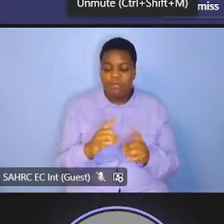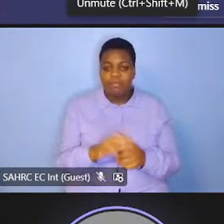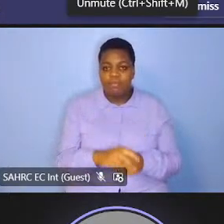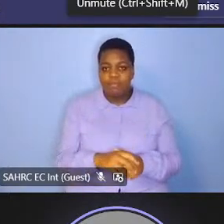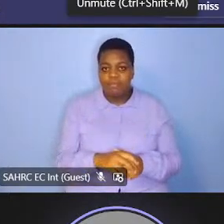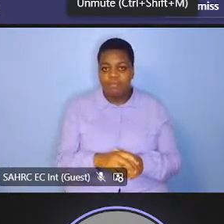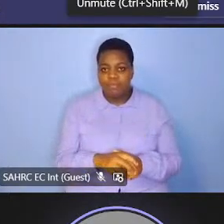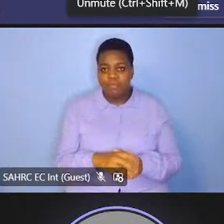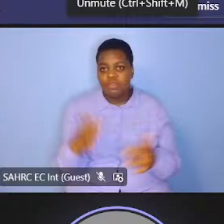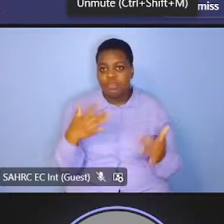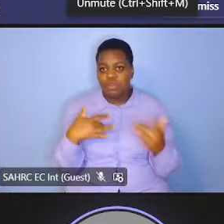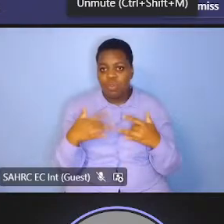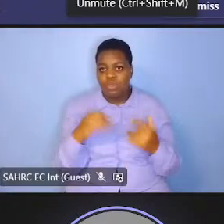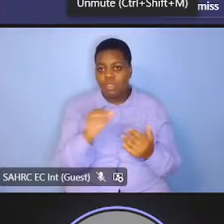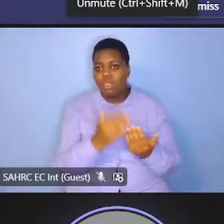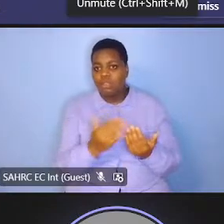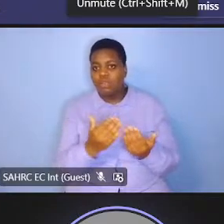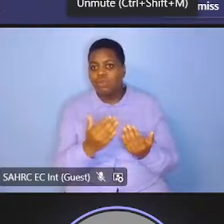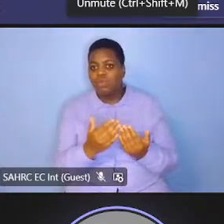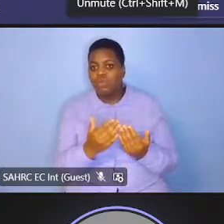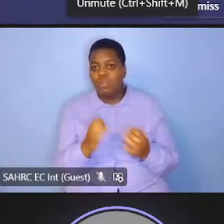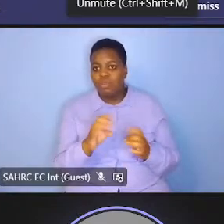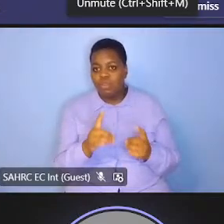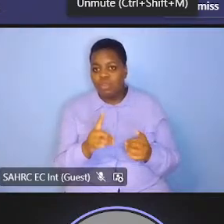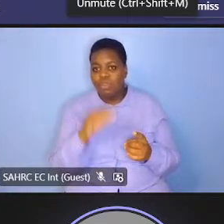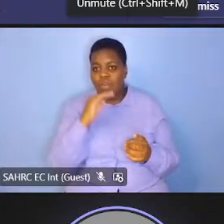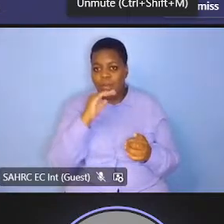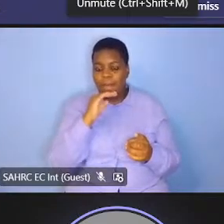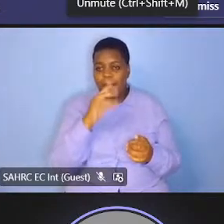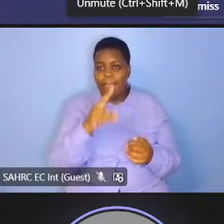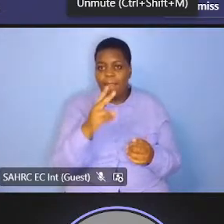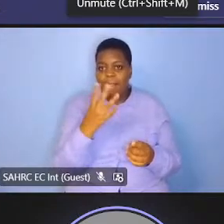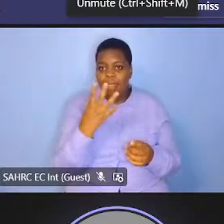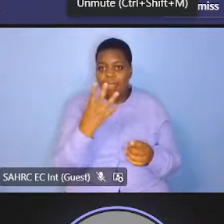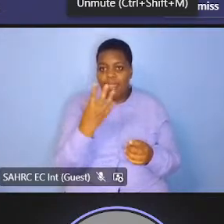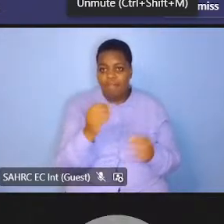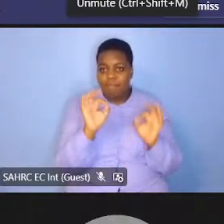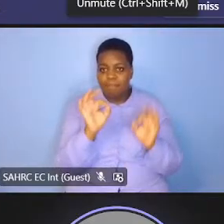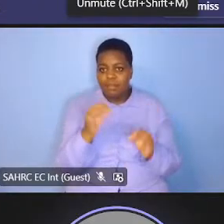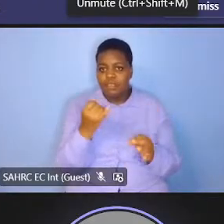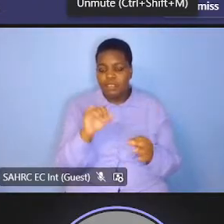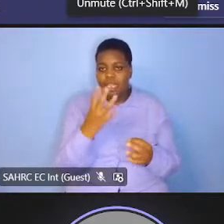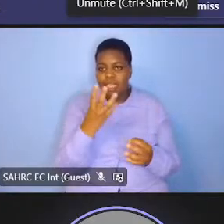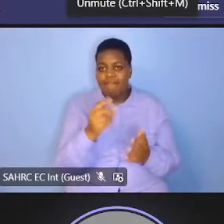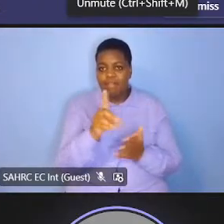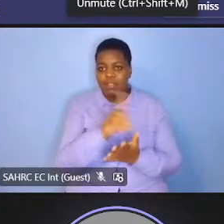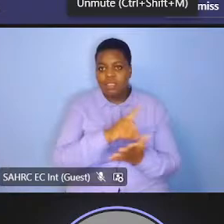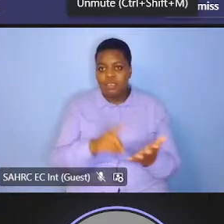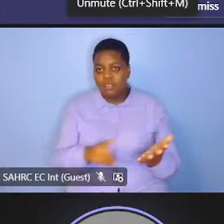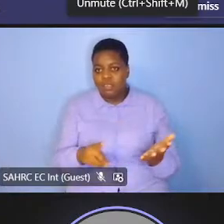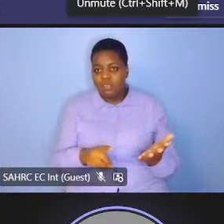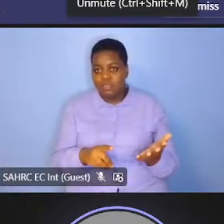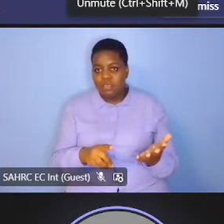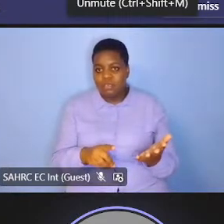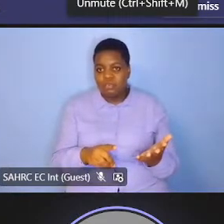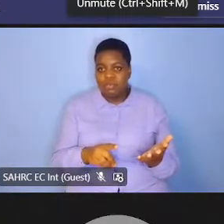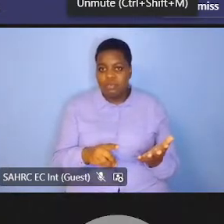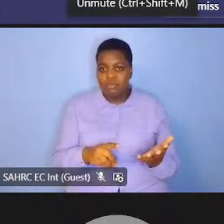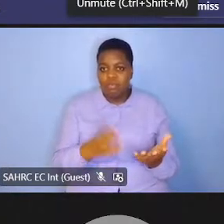concern is that the school uniform guidelines are still a draft and leave much to be